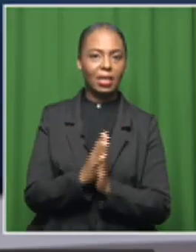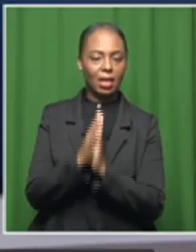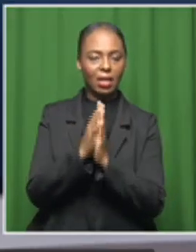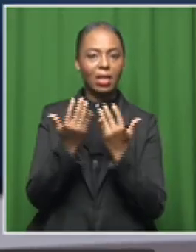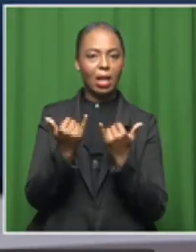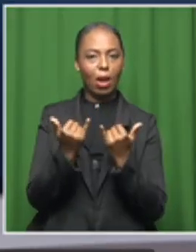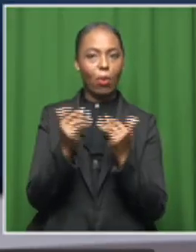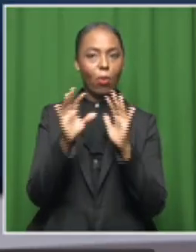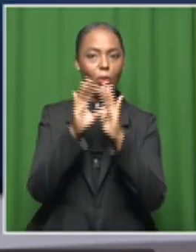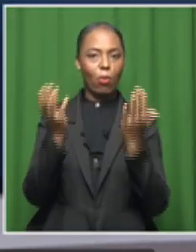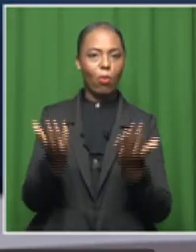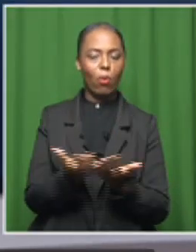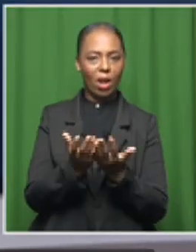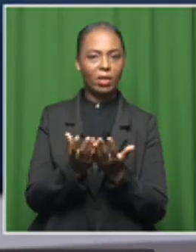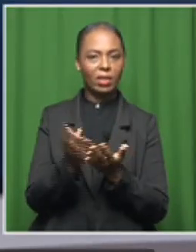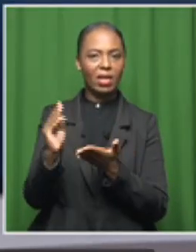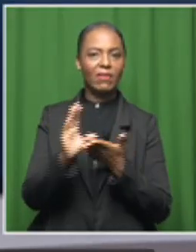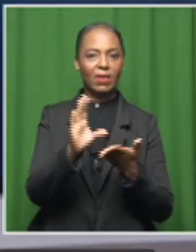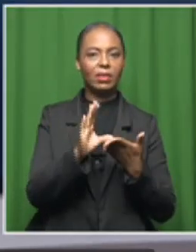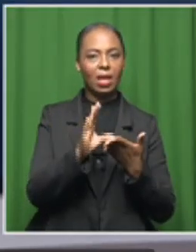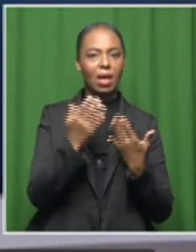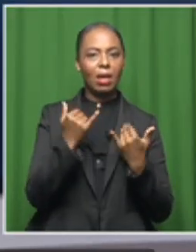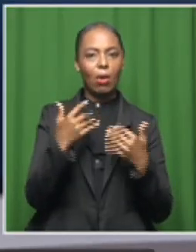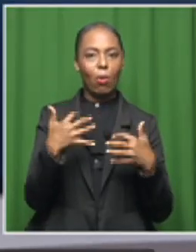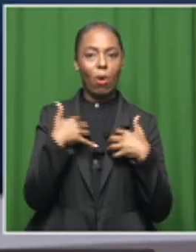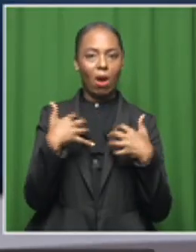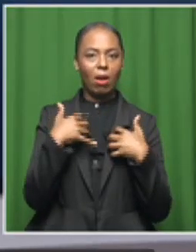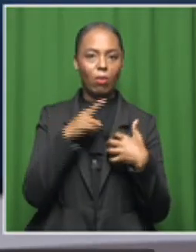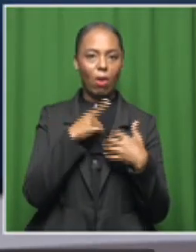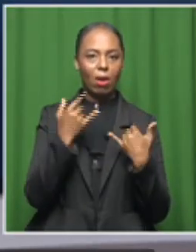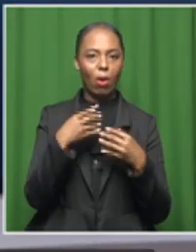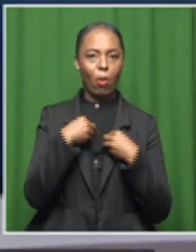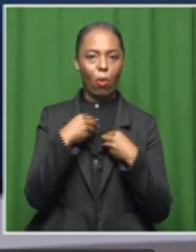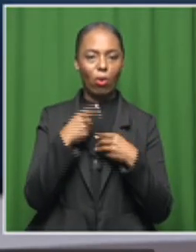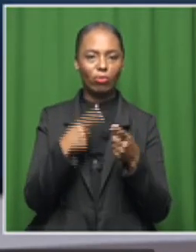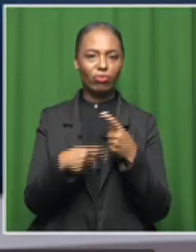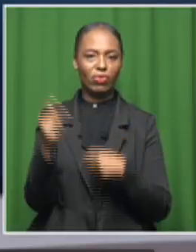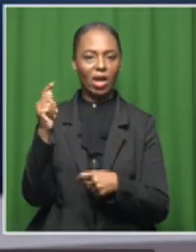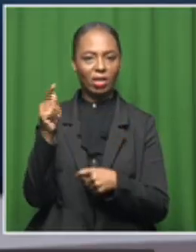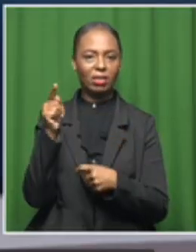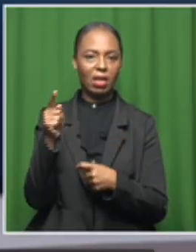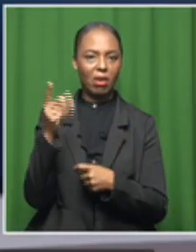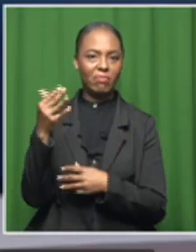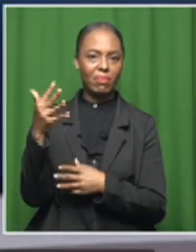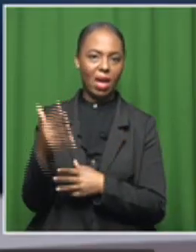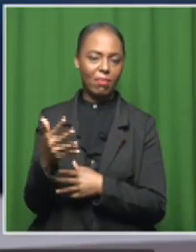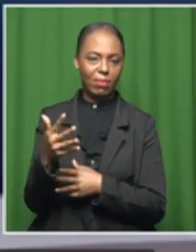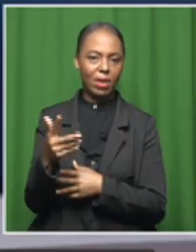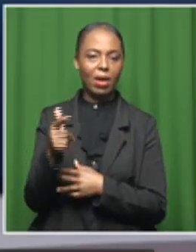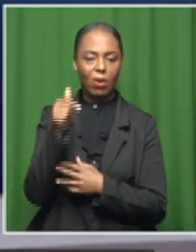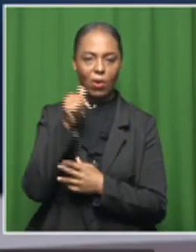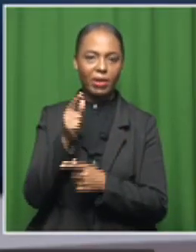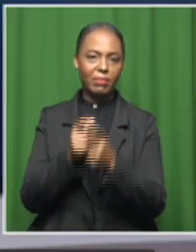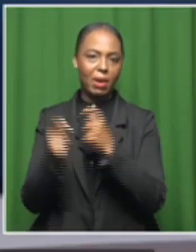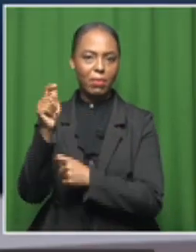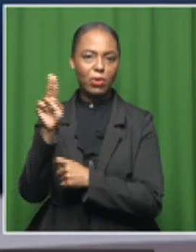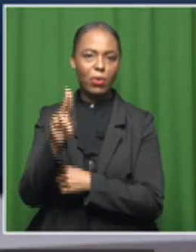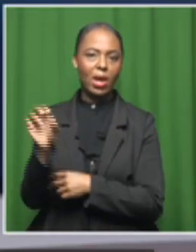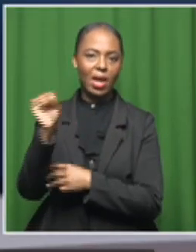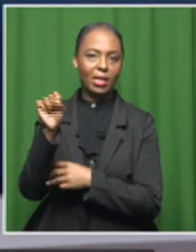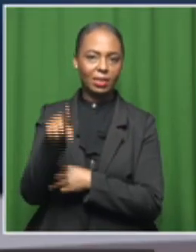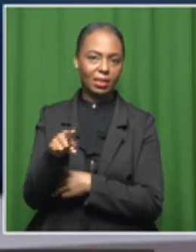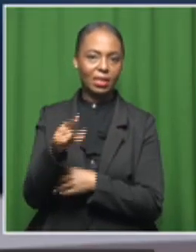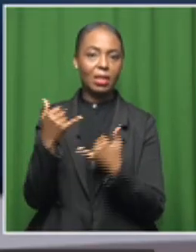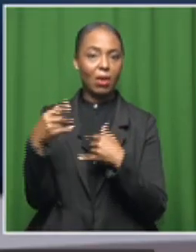partners will retaliate and adding their own trading barrier against the U.S. The immediate impact of any trade war is reduced demand